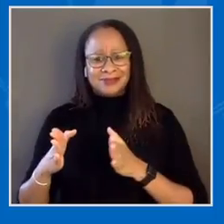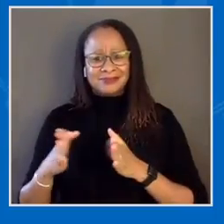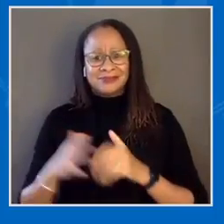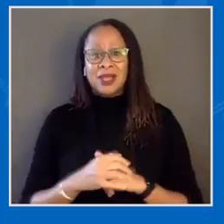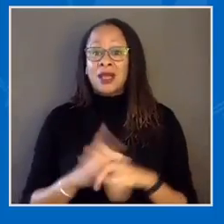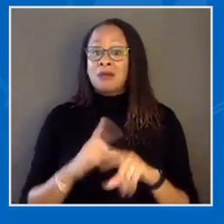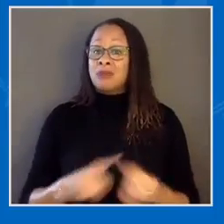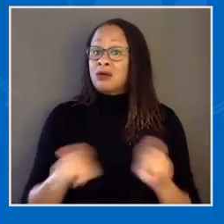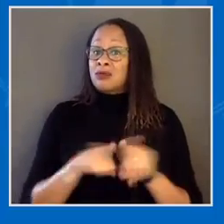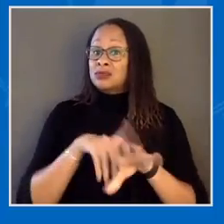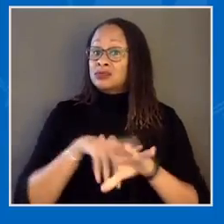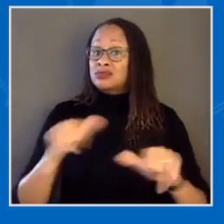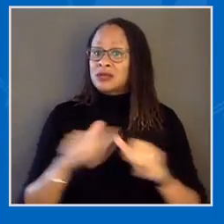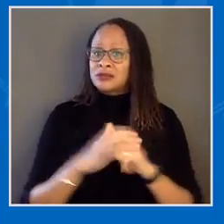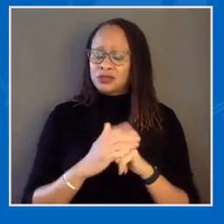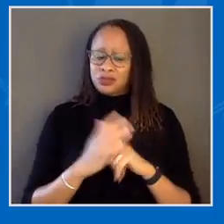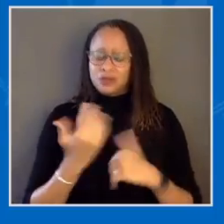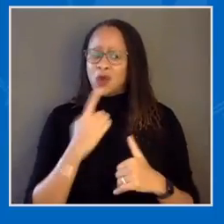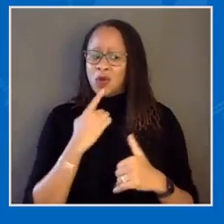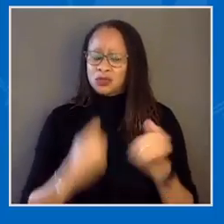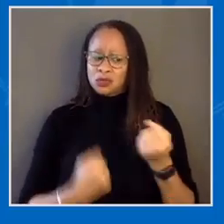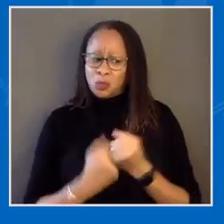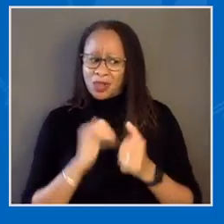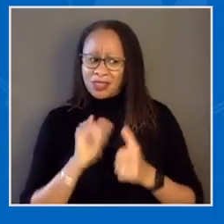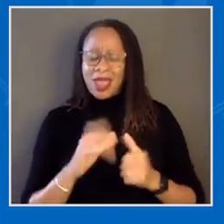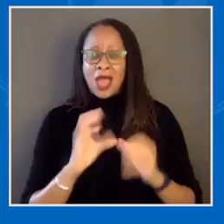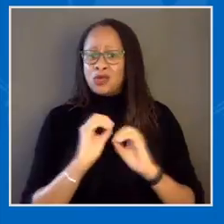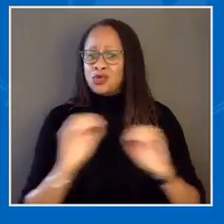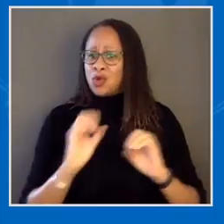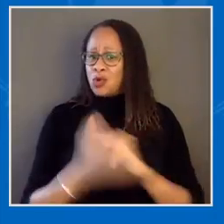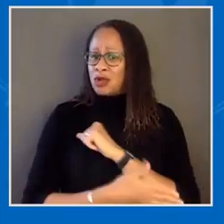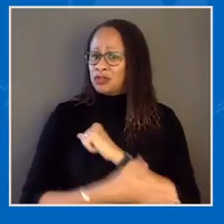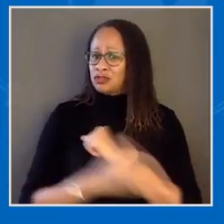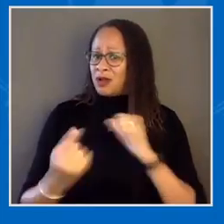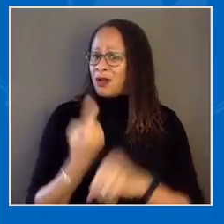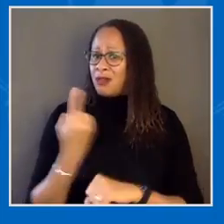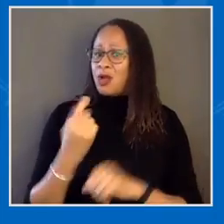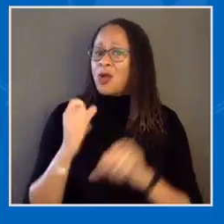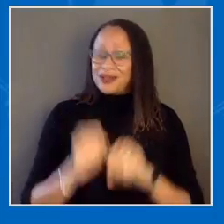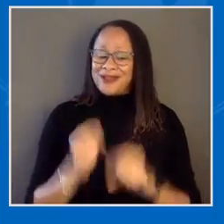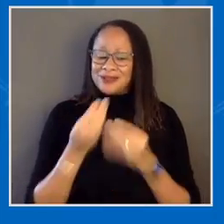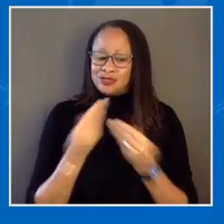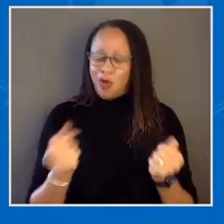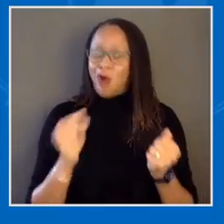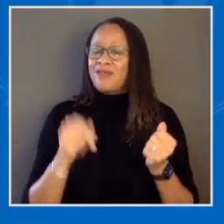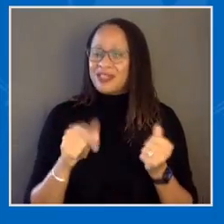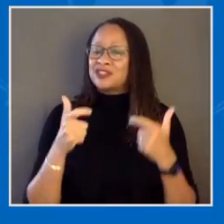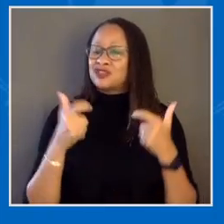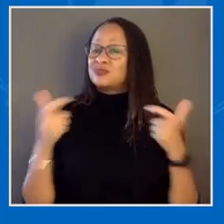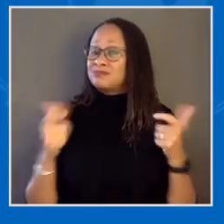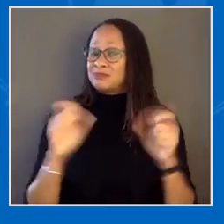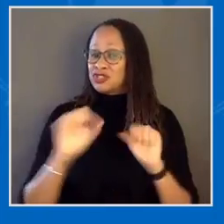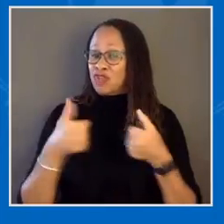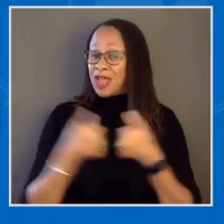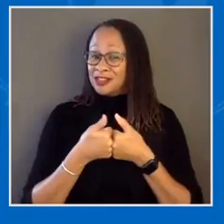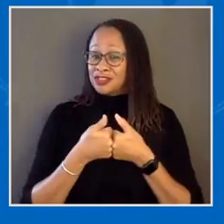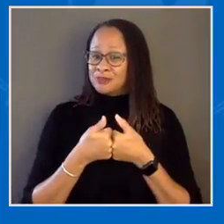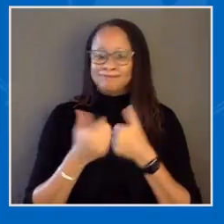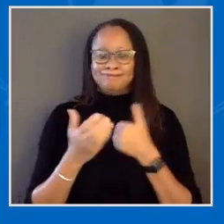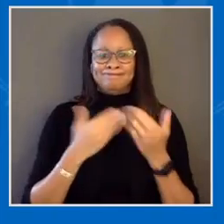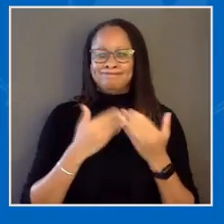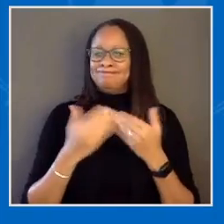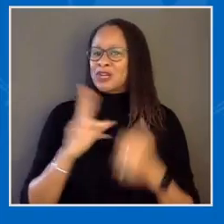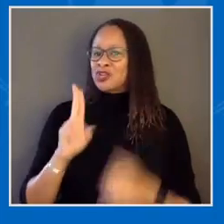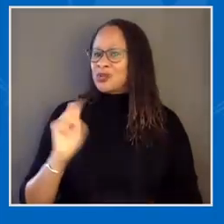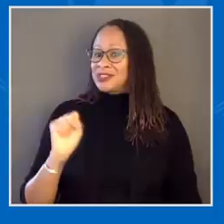also underscored that no country alone can solve this challenge. Even the United States, for all of